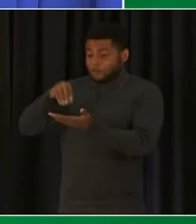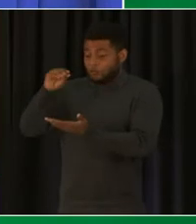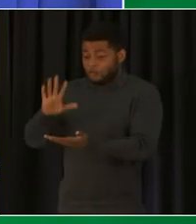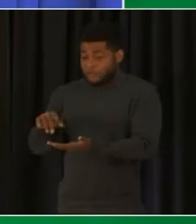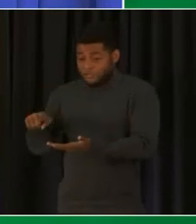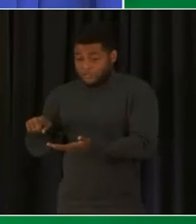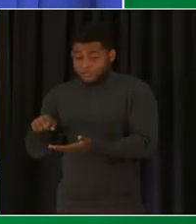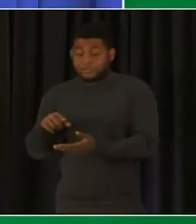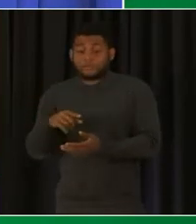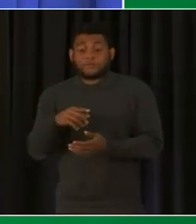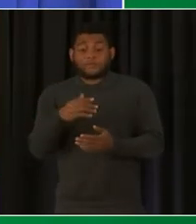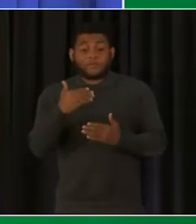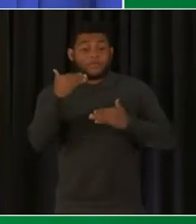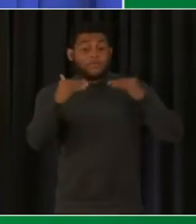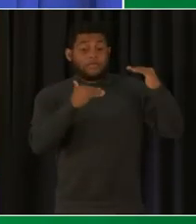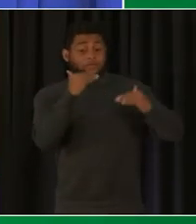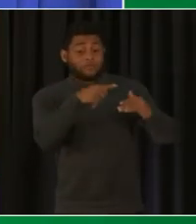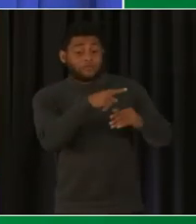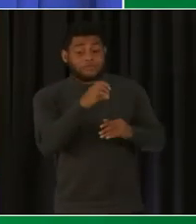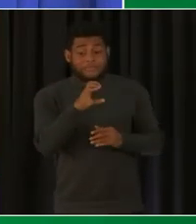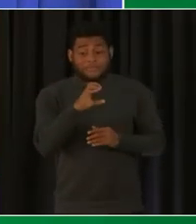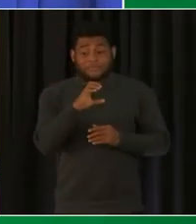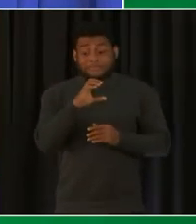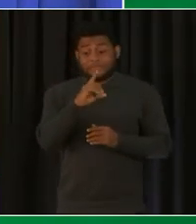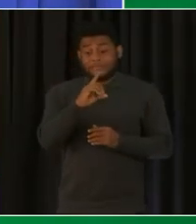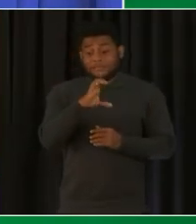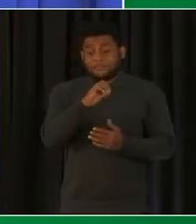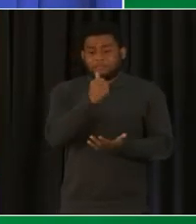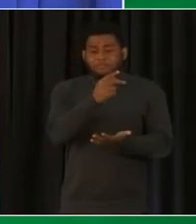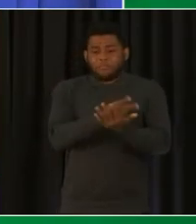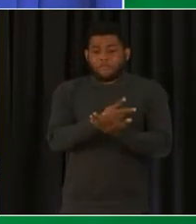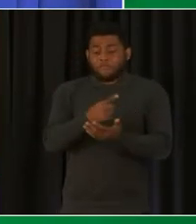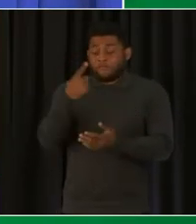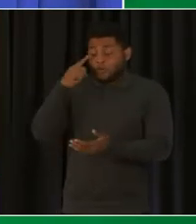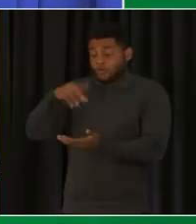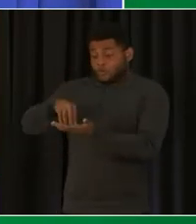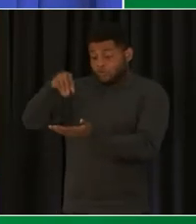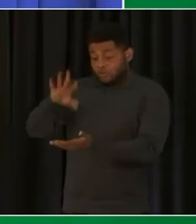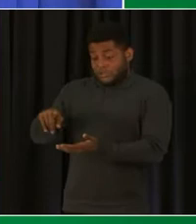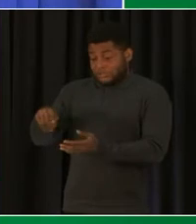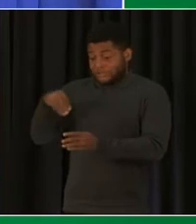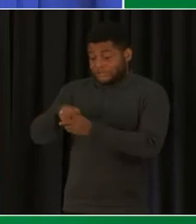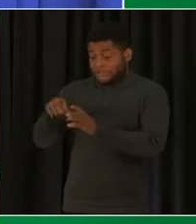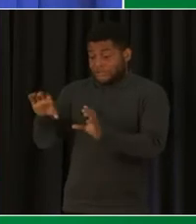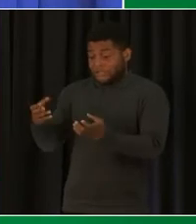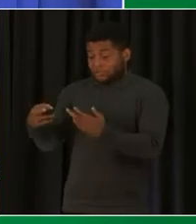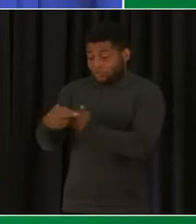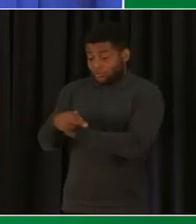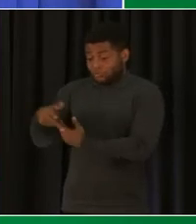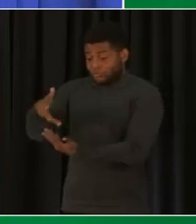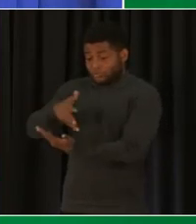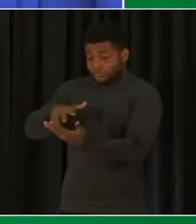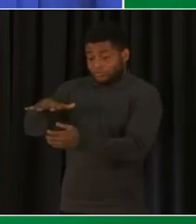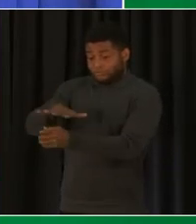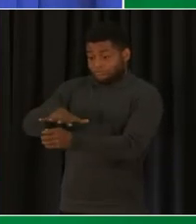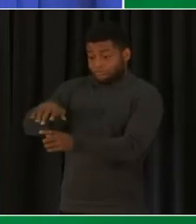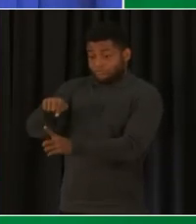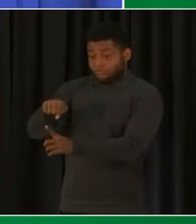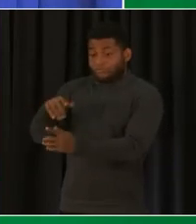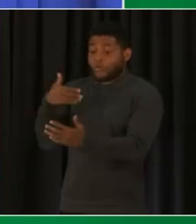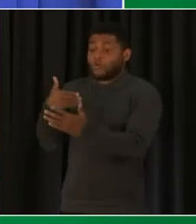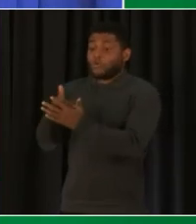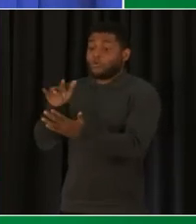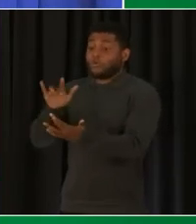to adults. So CDC approved for students in classroom settings, a close contact